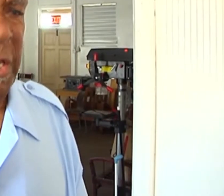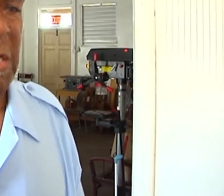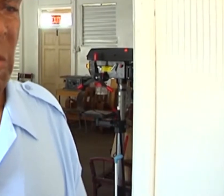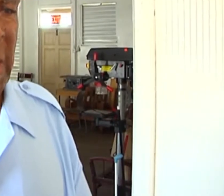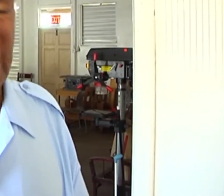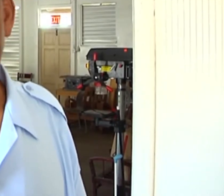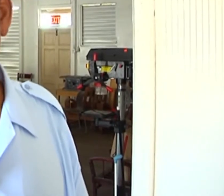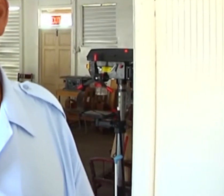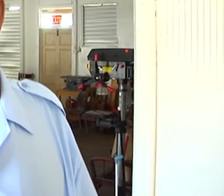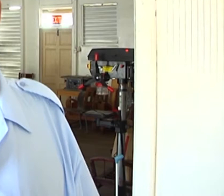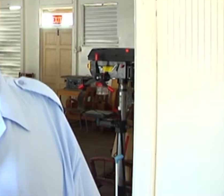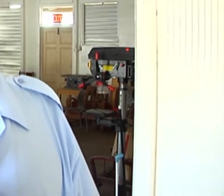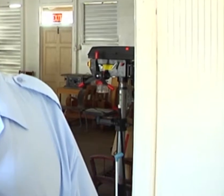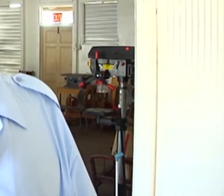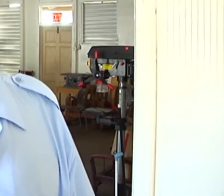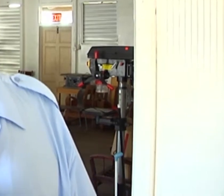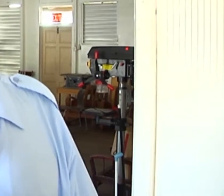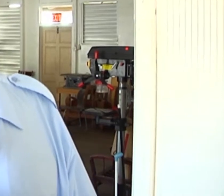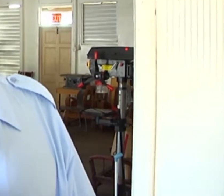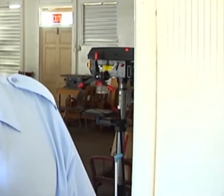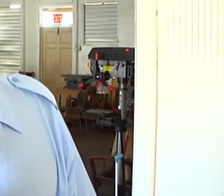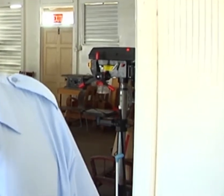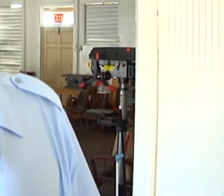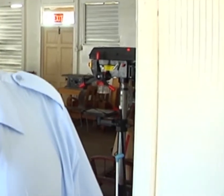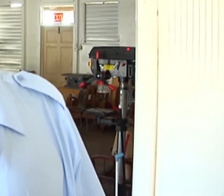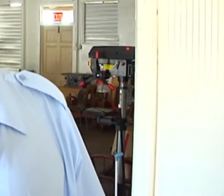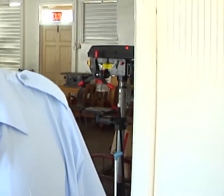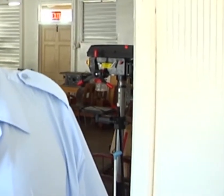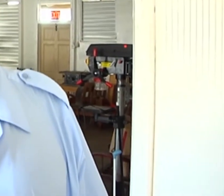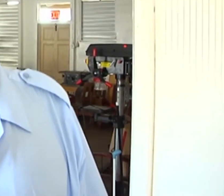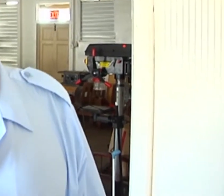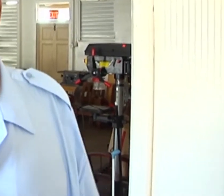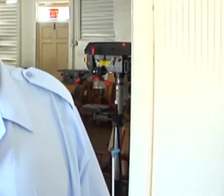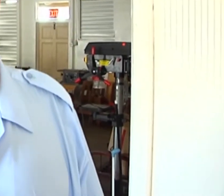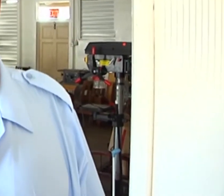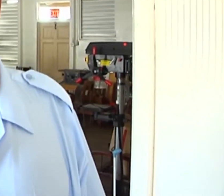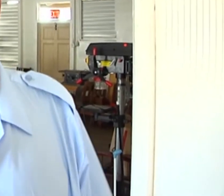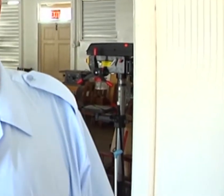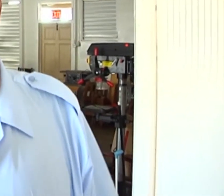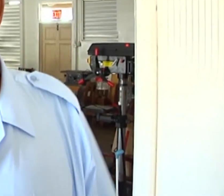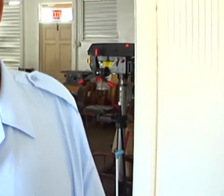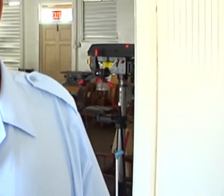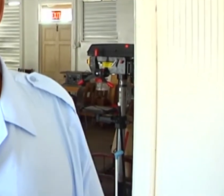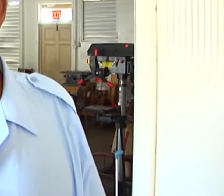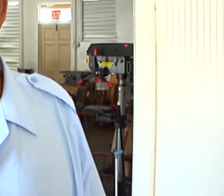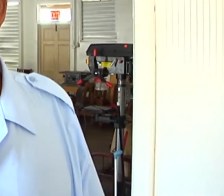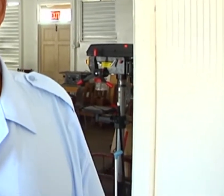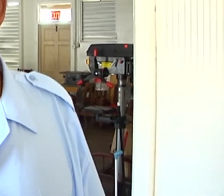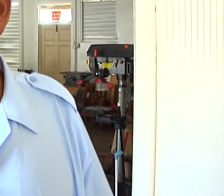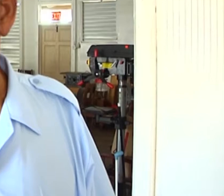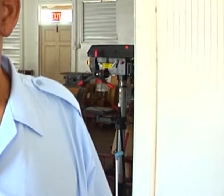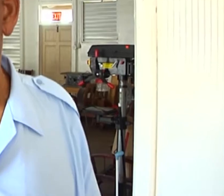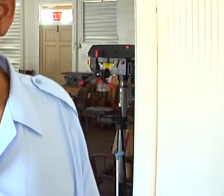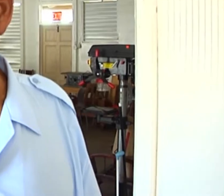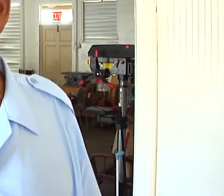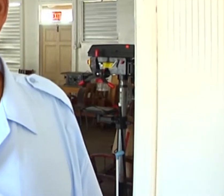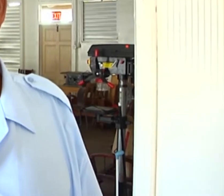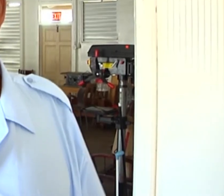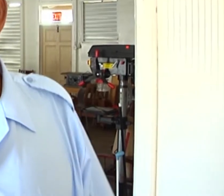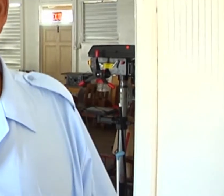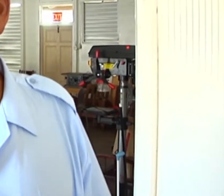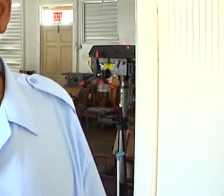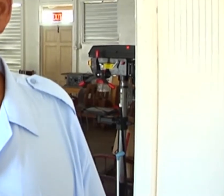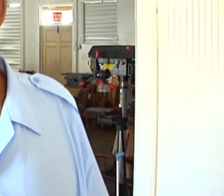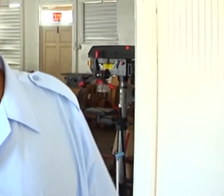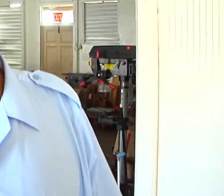We are here to help the unfortunate people. That is why we're here for. We are here for nothing else. We are not making any money